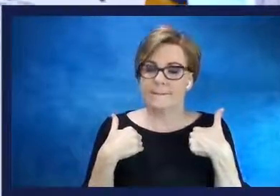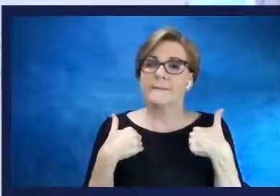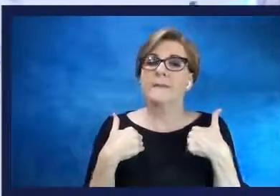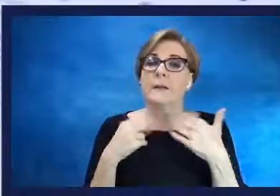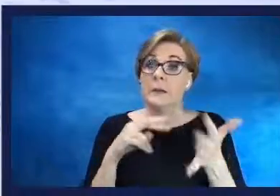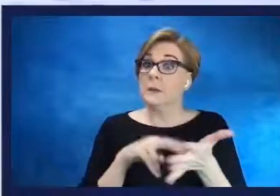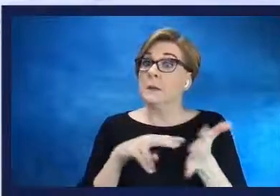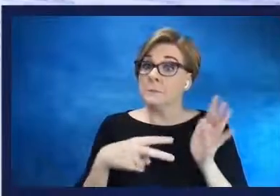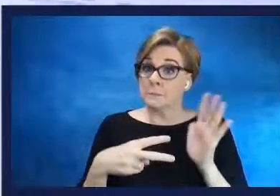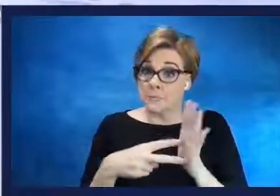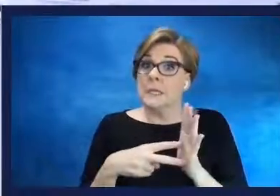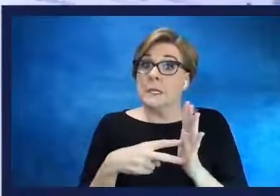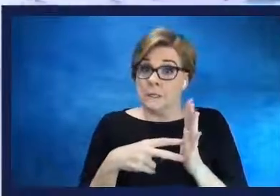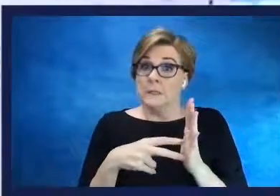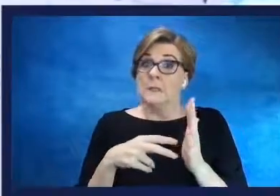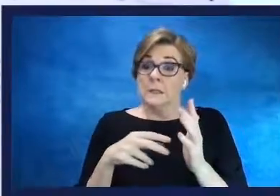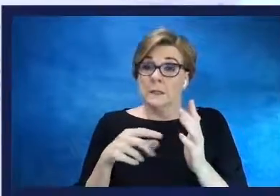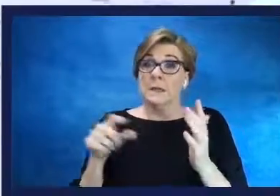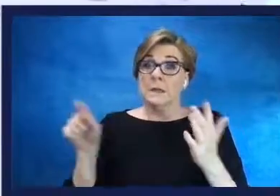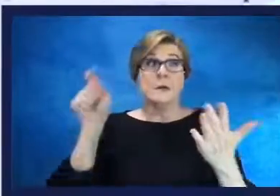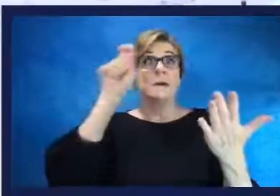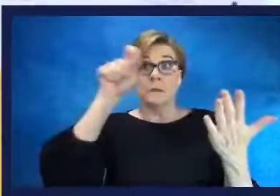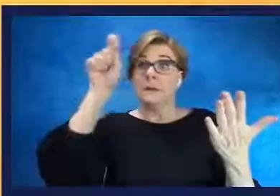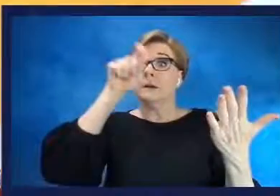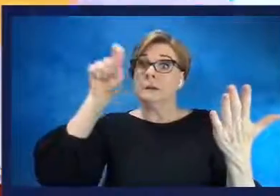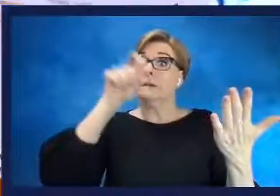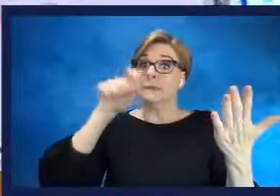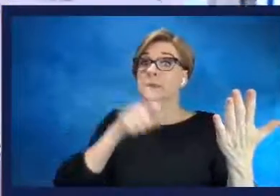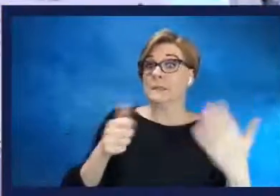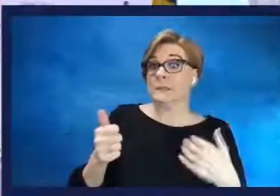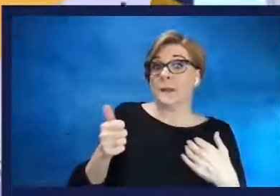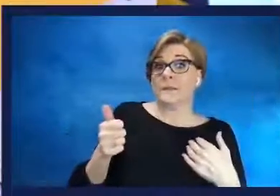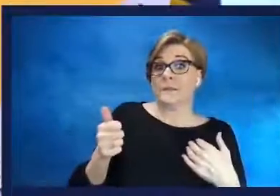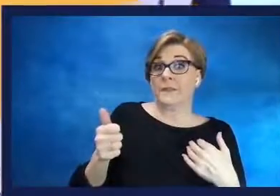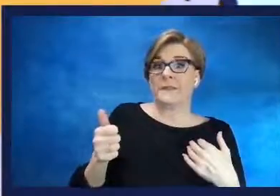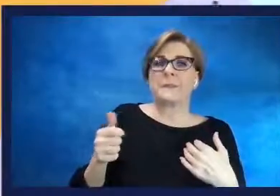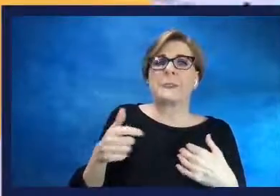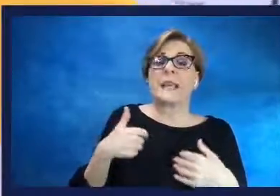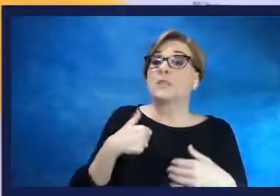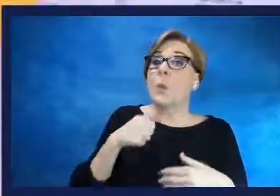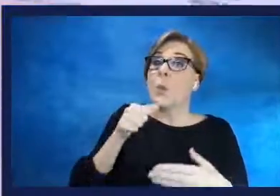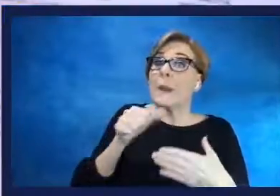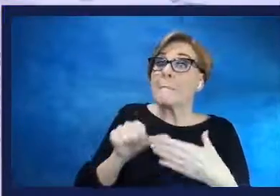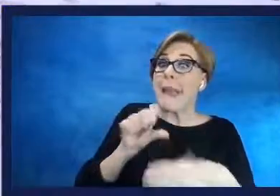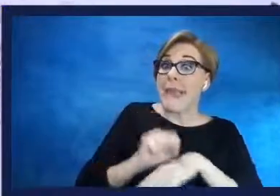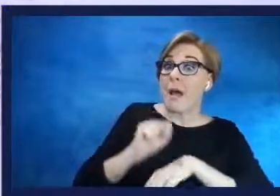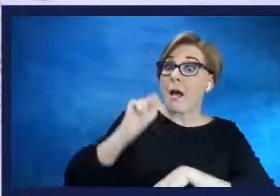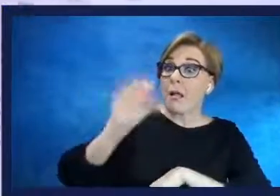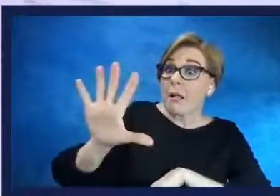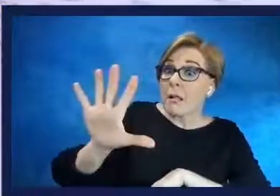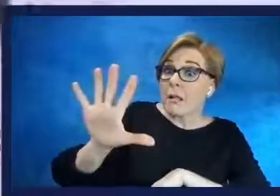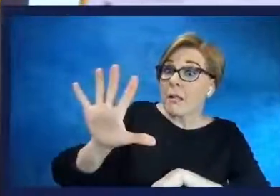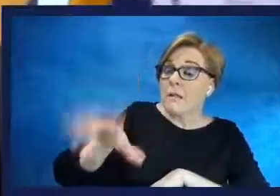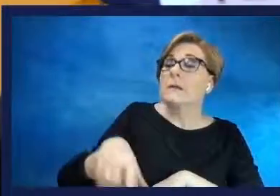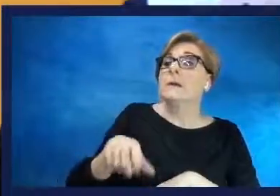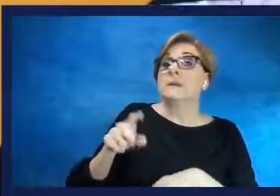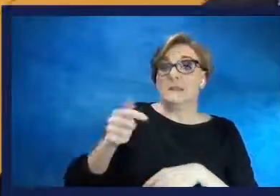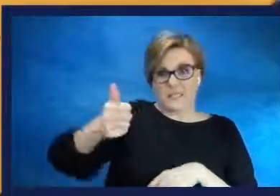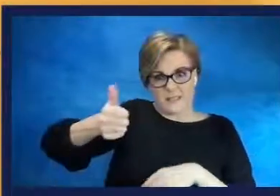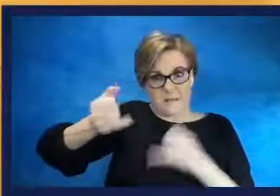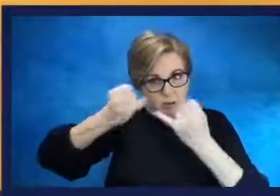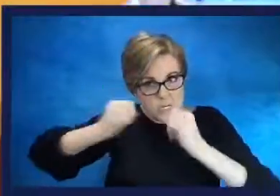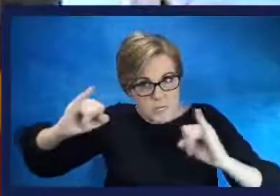actually cast this, for us to actually mail it to you, here's the large envelope, and for you to then to independently participate